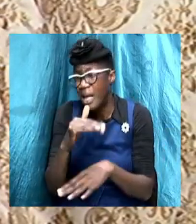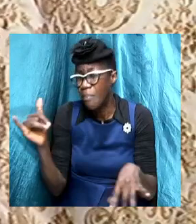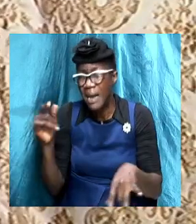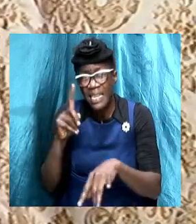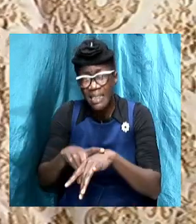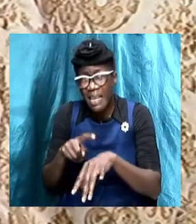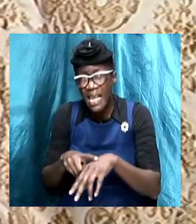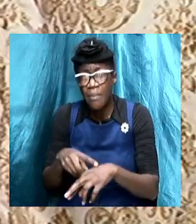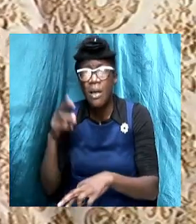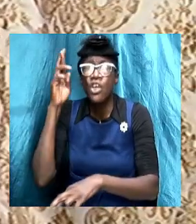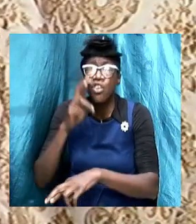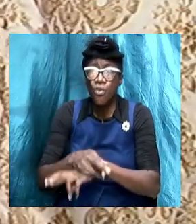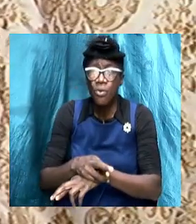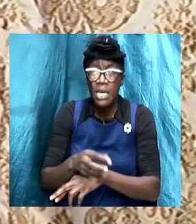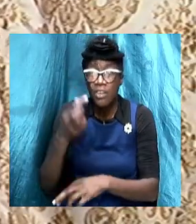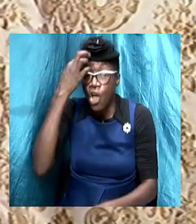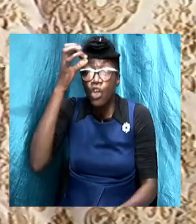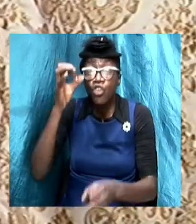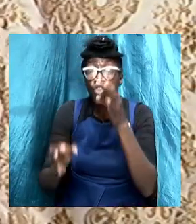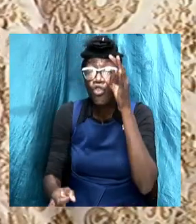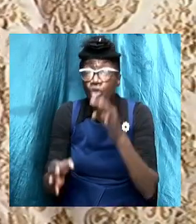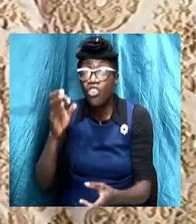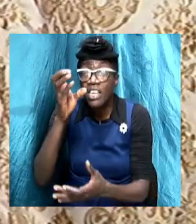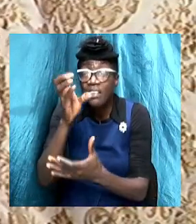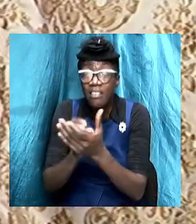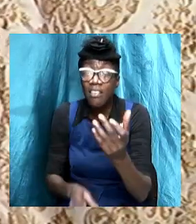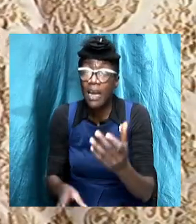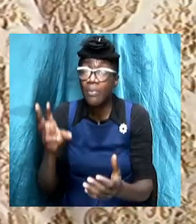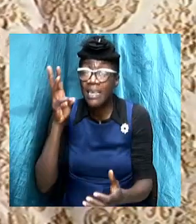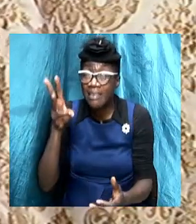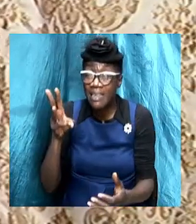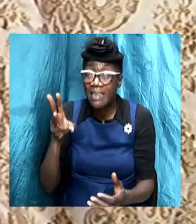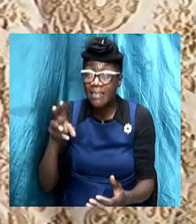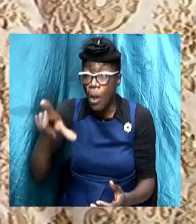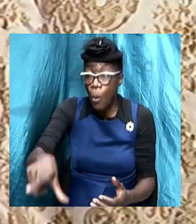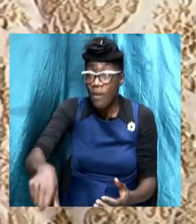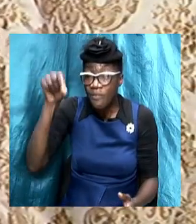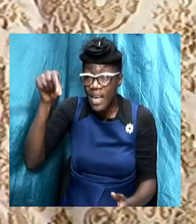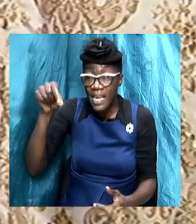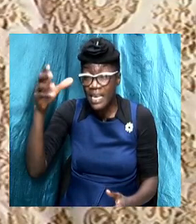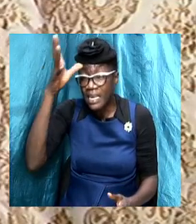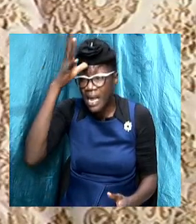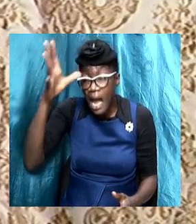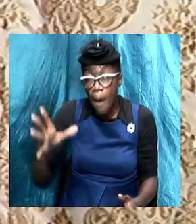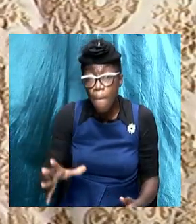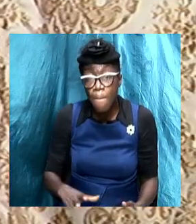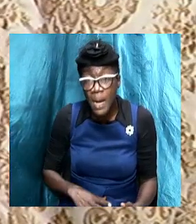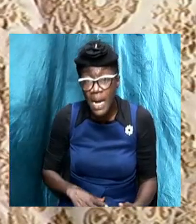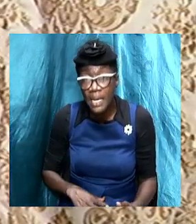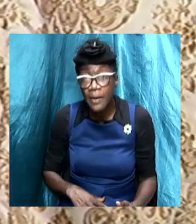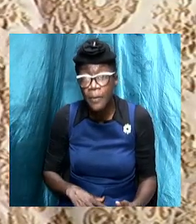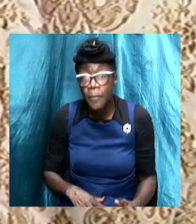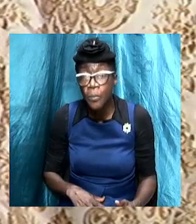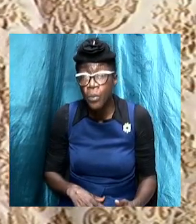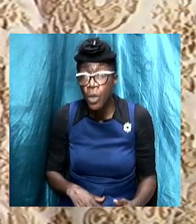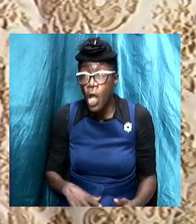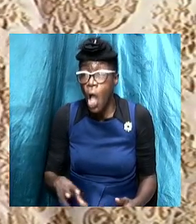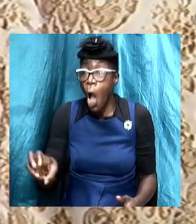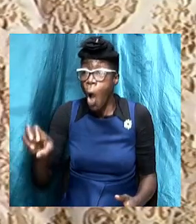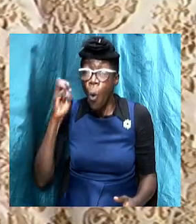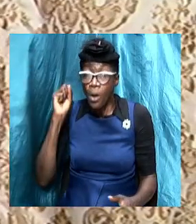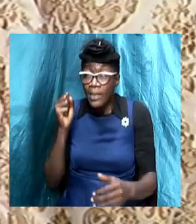Joshua chapter, or Judges chapter 6, here we find there was a gentleman who practically was